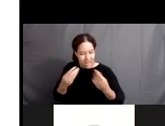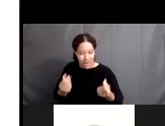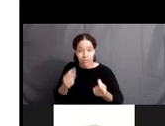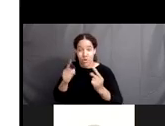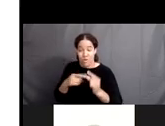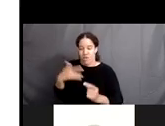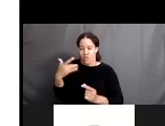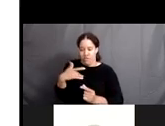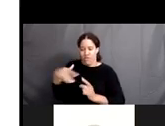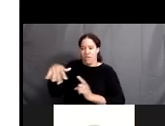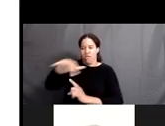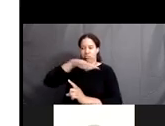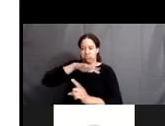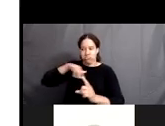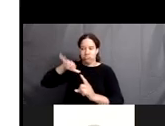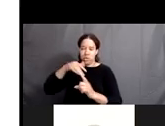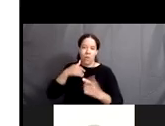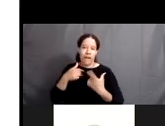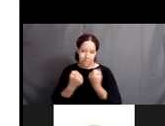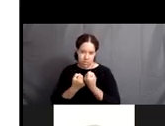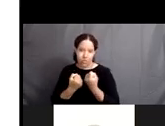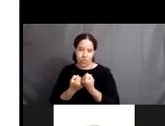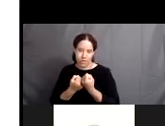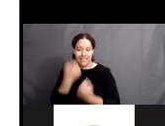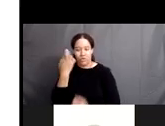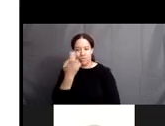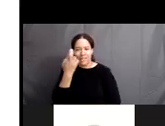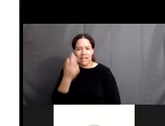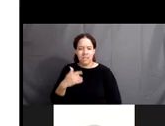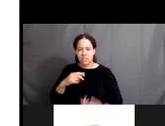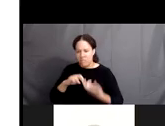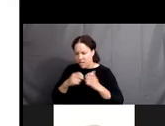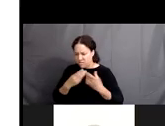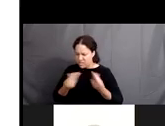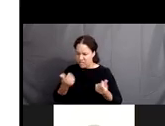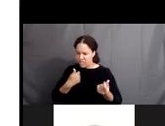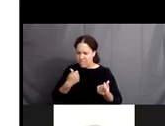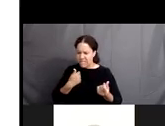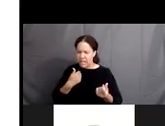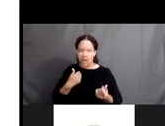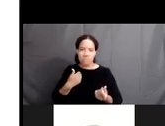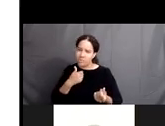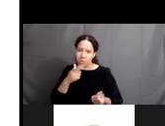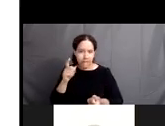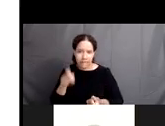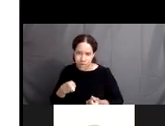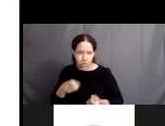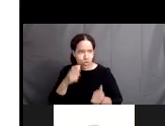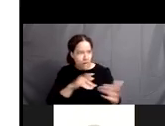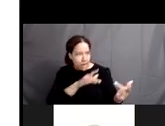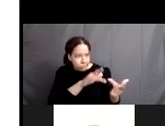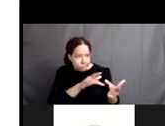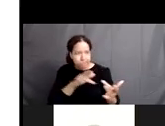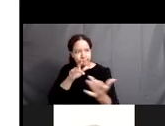support, and that that you don't have to solve every problem on your own, or you don't have to show up as your very best self day in and day